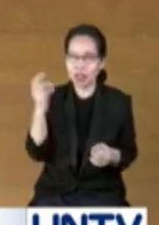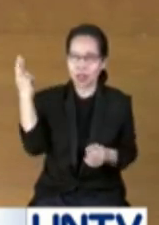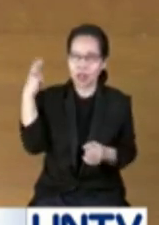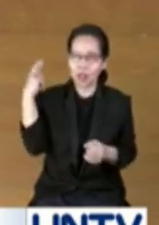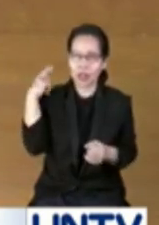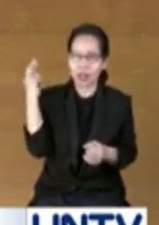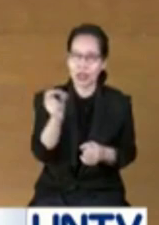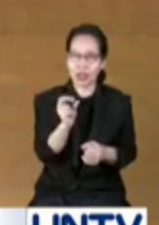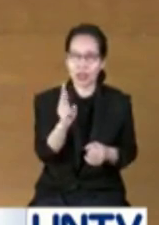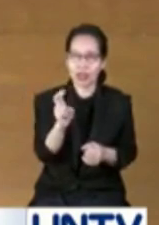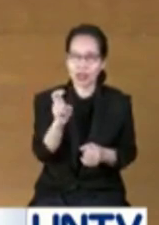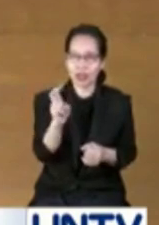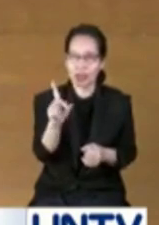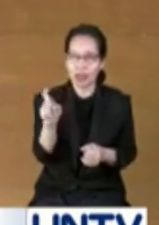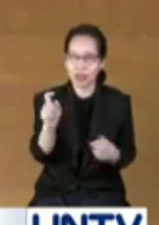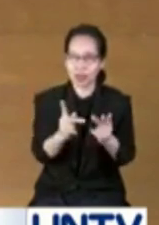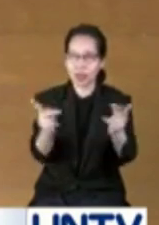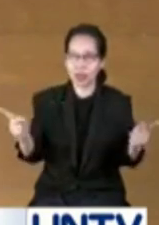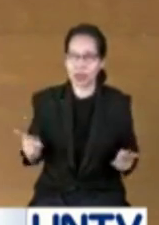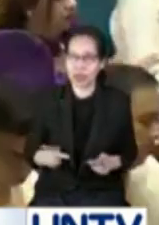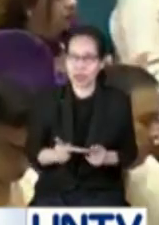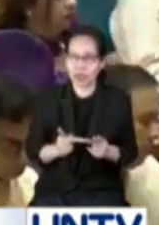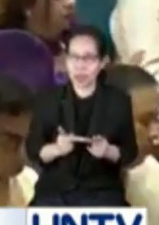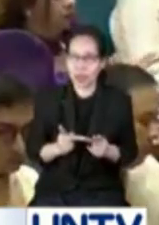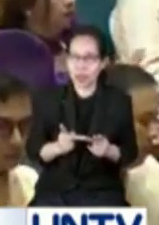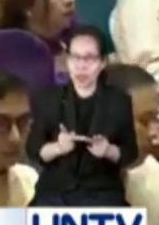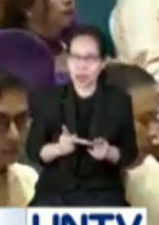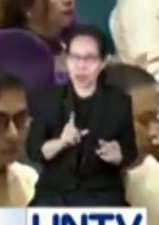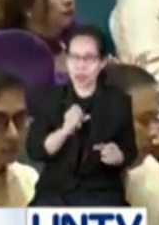higher than it was last year.